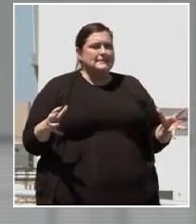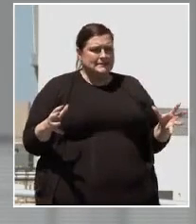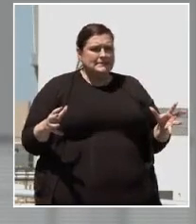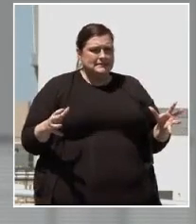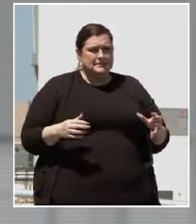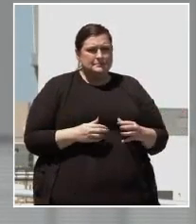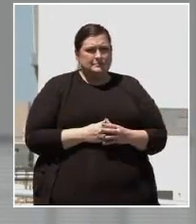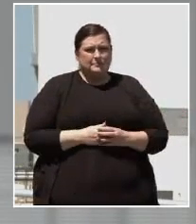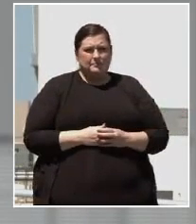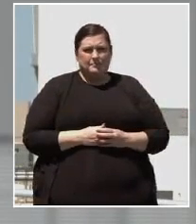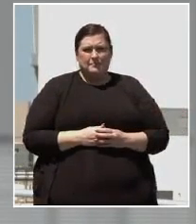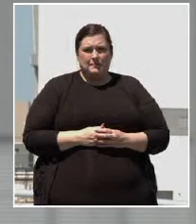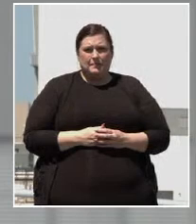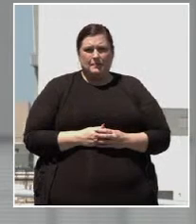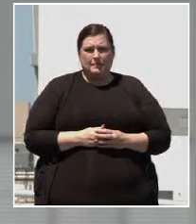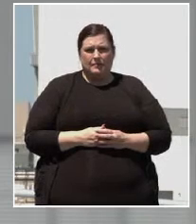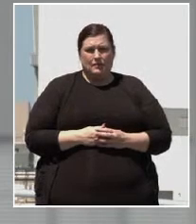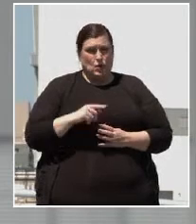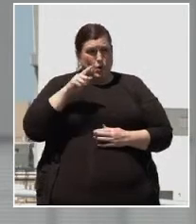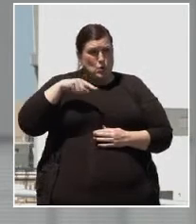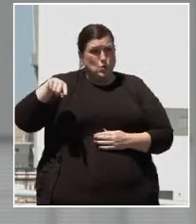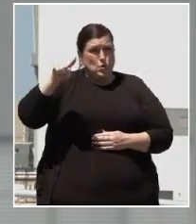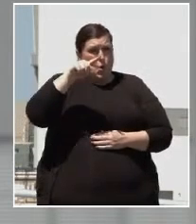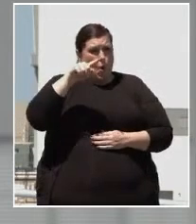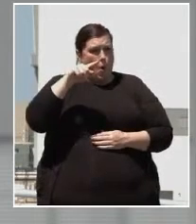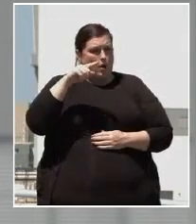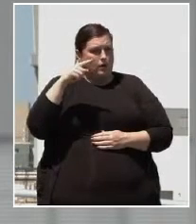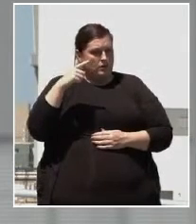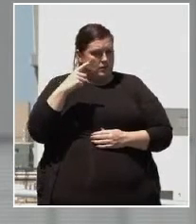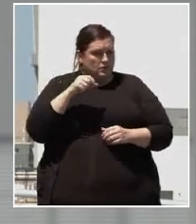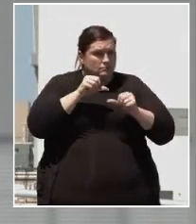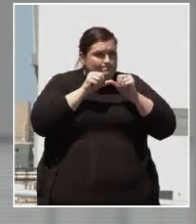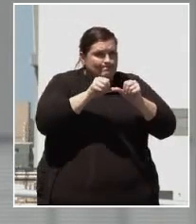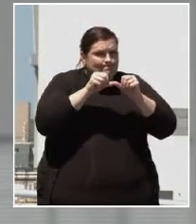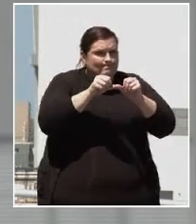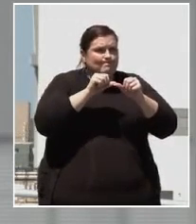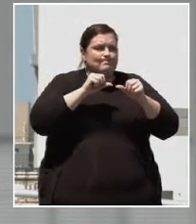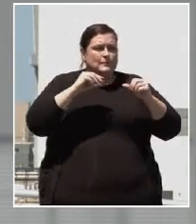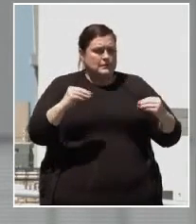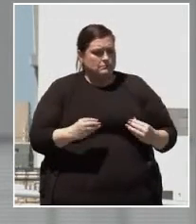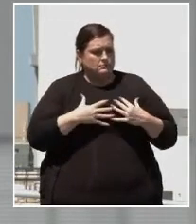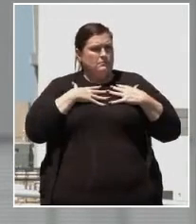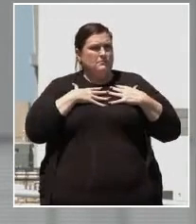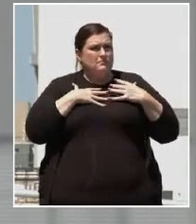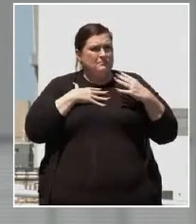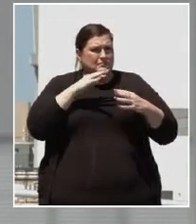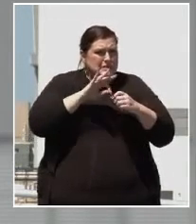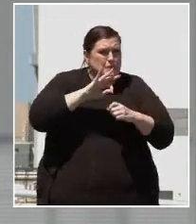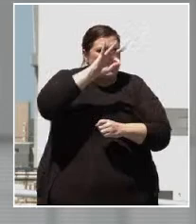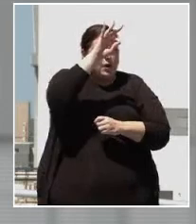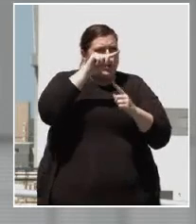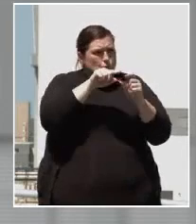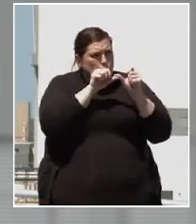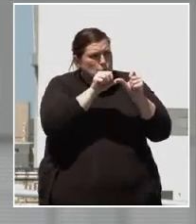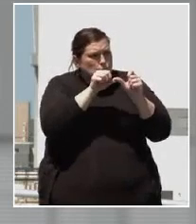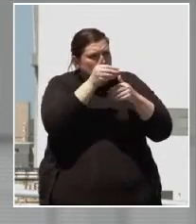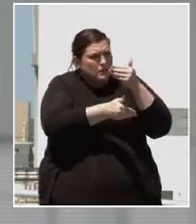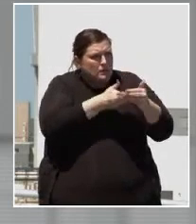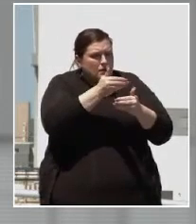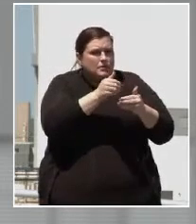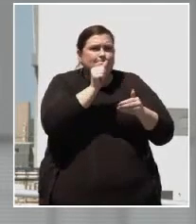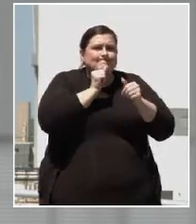humanity your Relentless Spirit to keep pushing forward your perseverance it